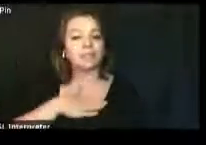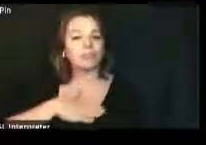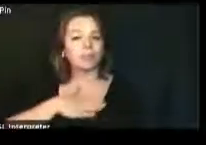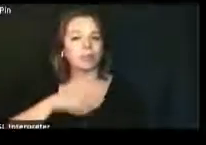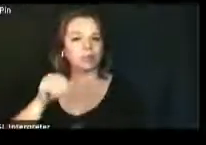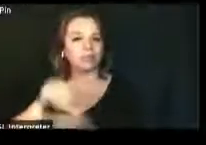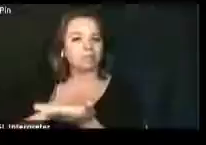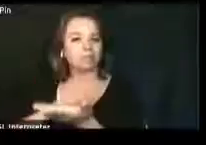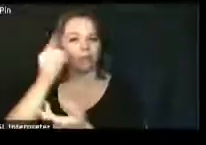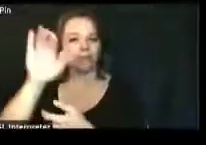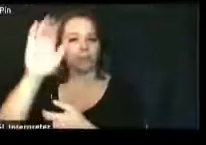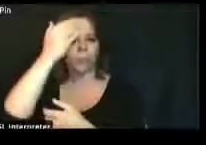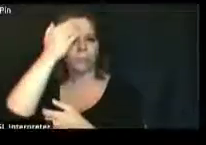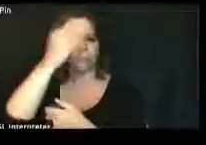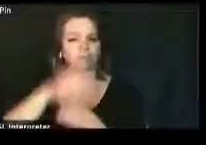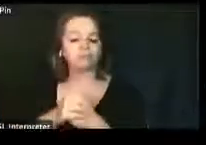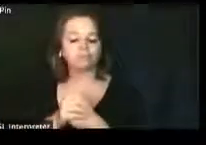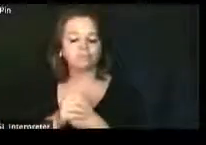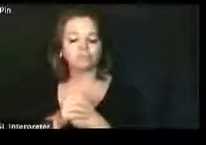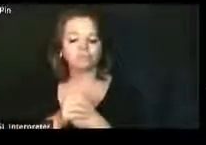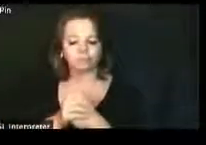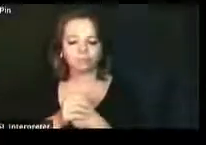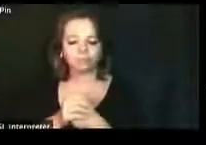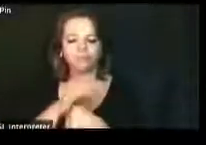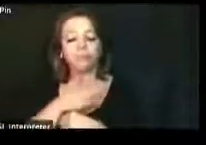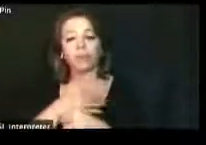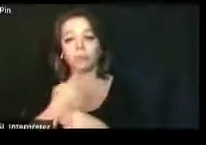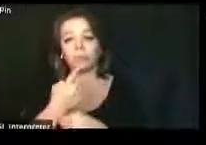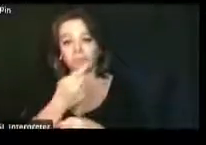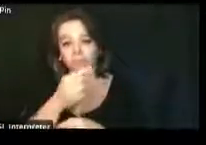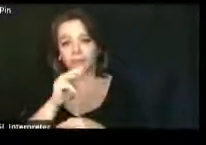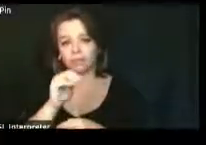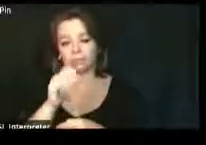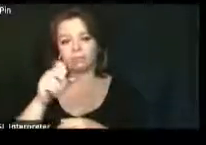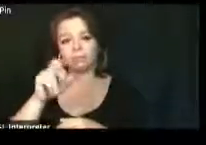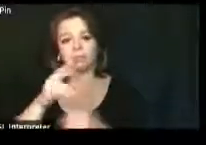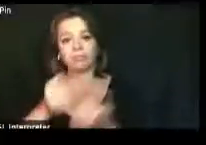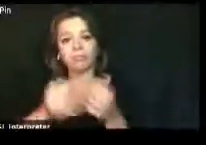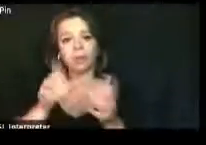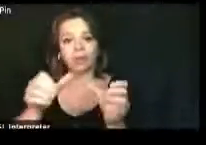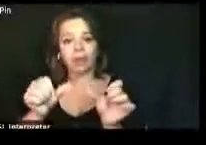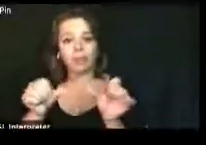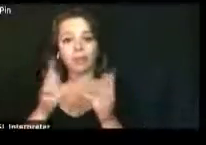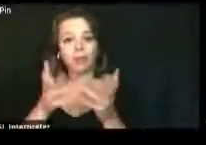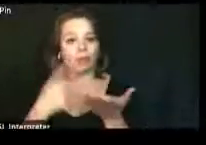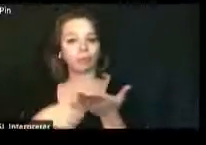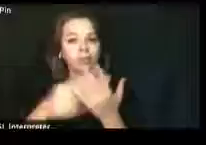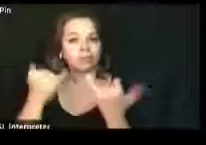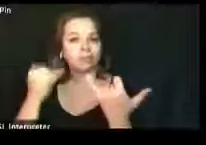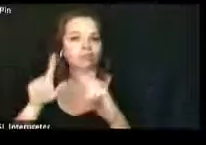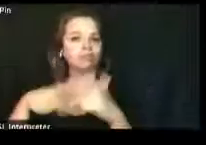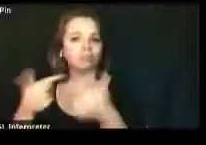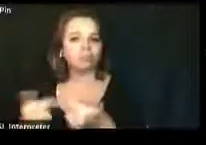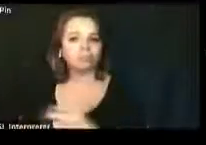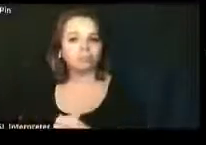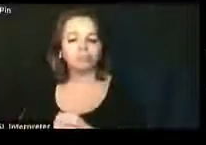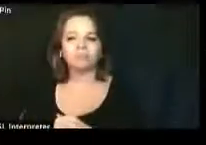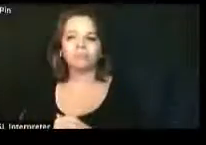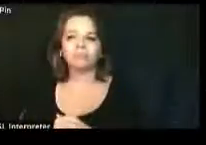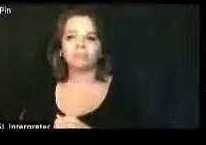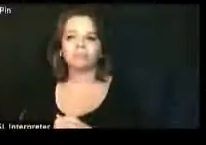that for future reference. And if you'll please let the mapper know what area you would like to discuss today, the floor is yours.